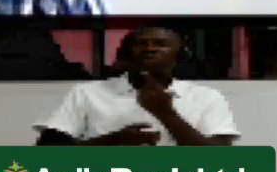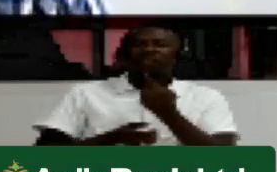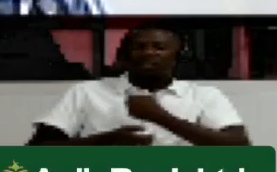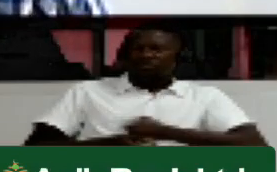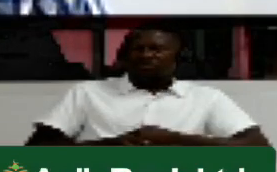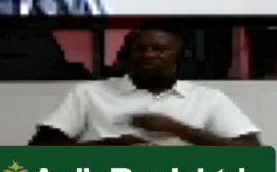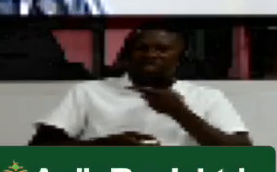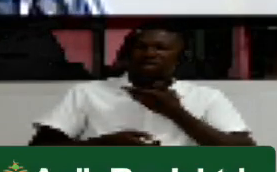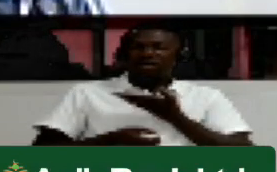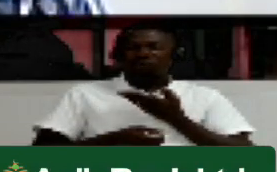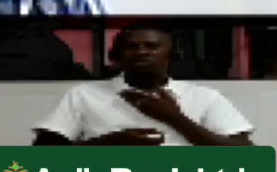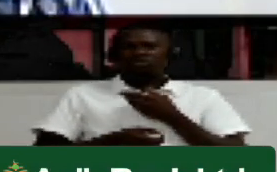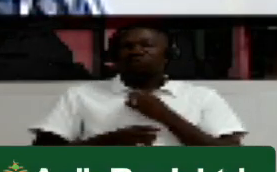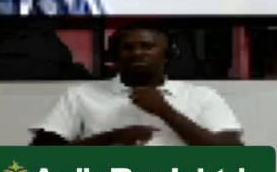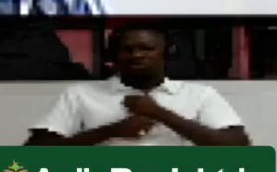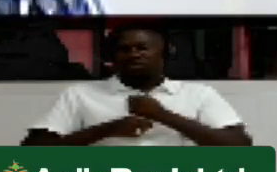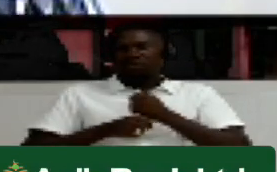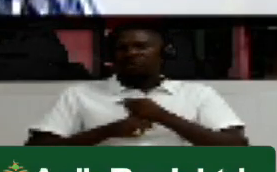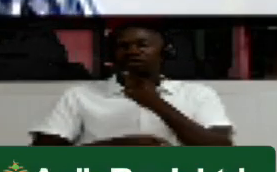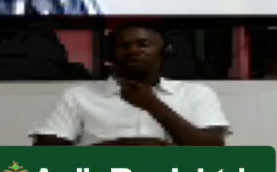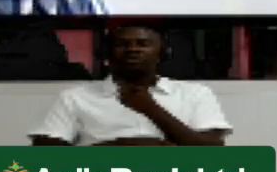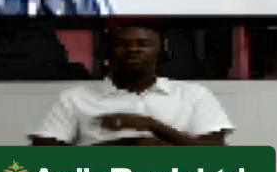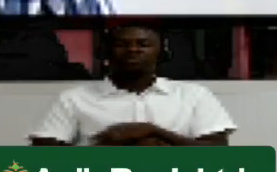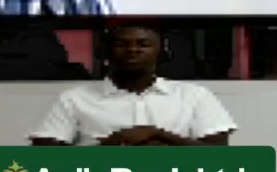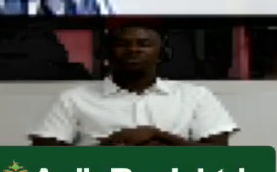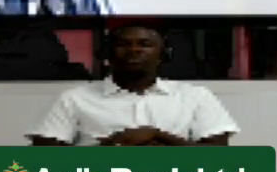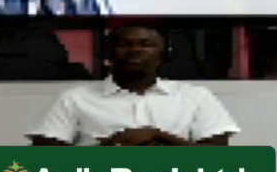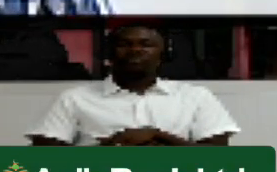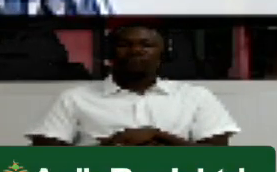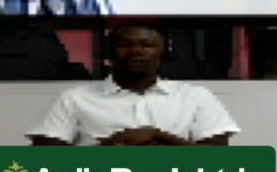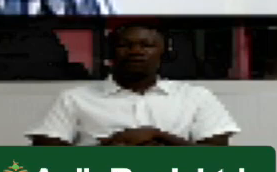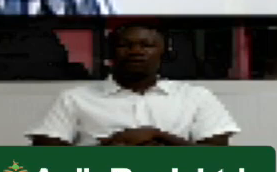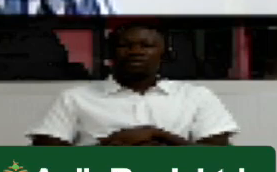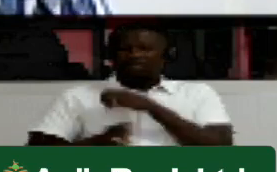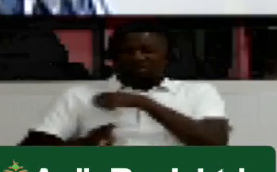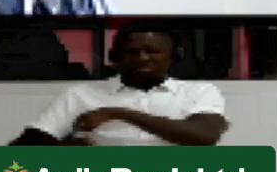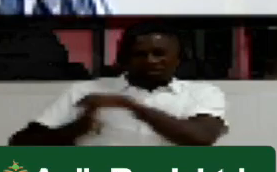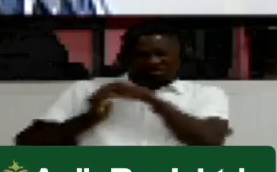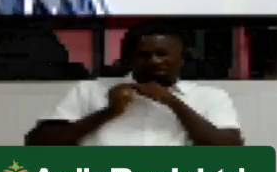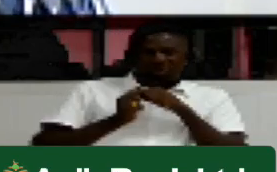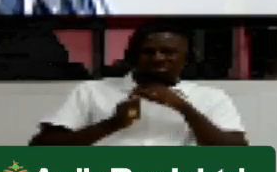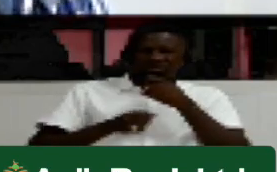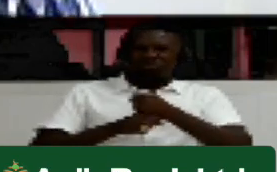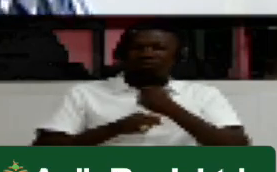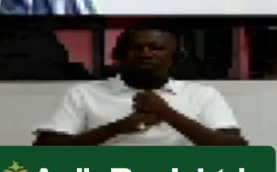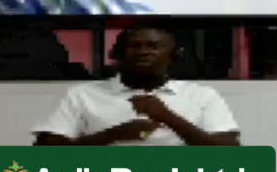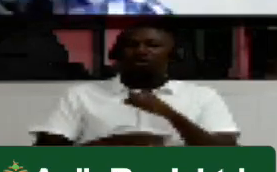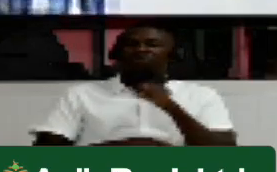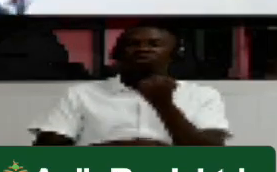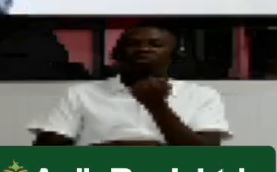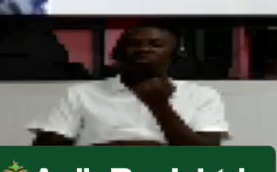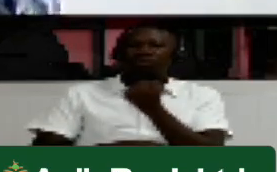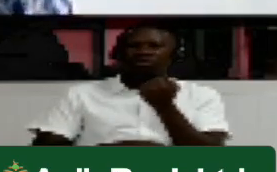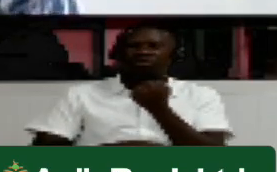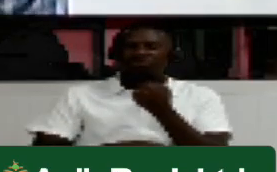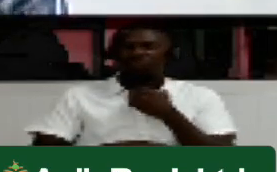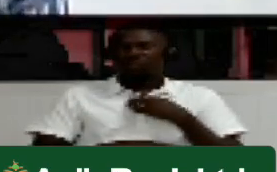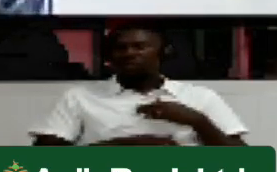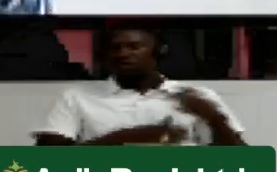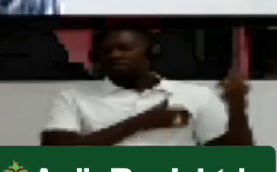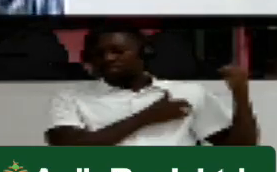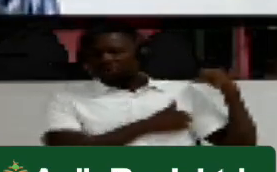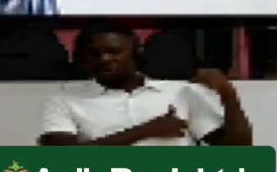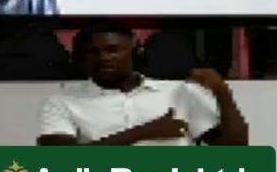to remedy them? The bed sores will be caused because it was at his back.